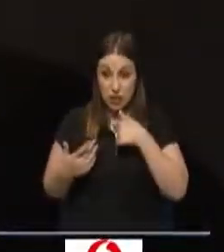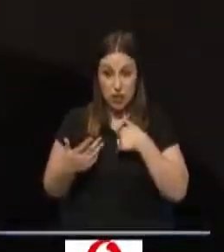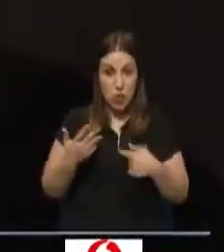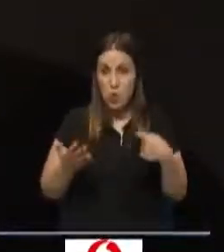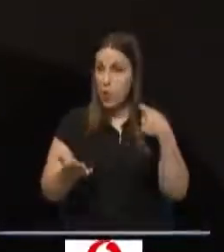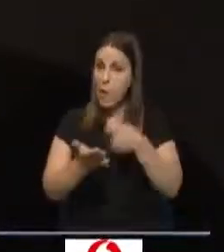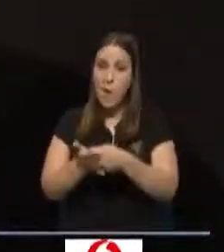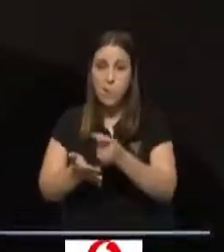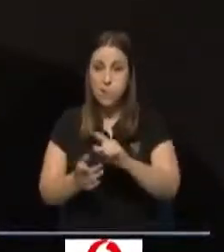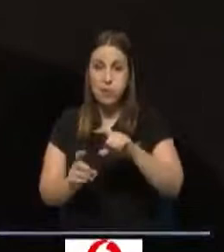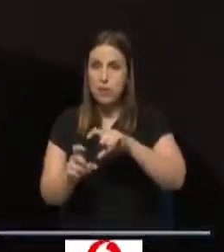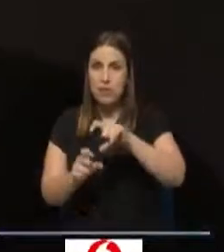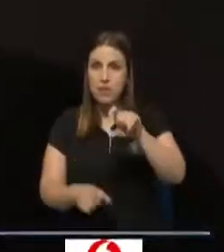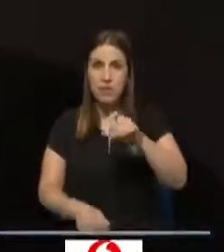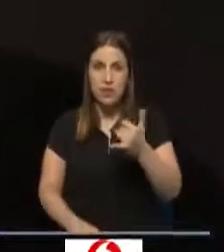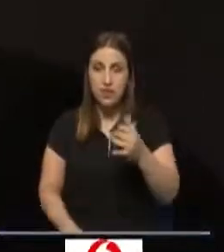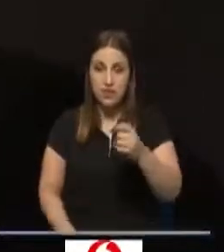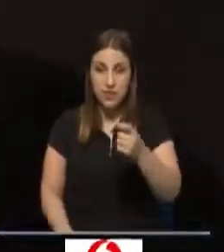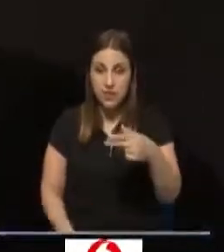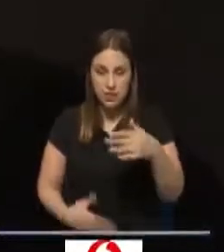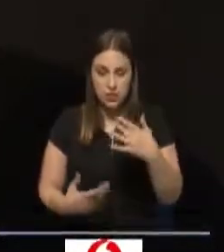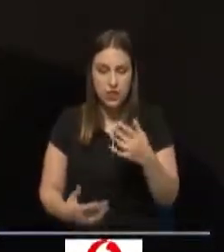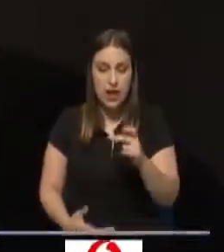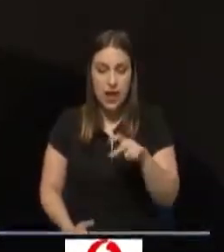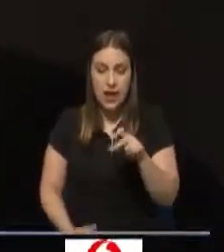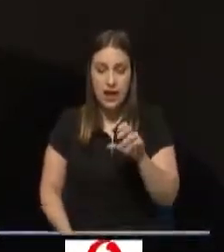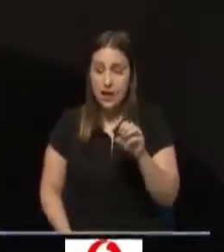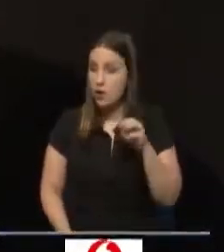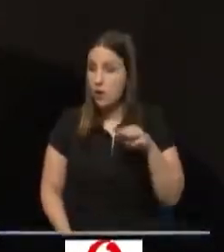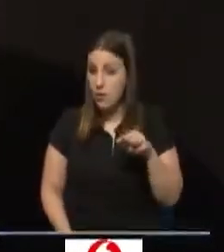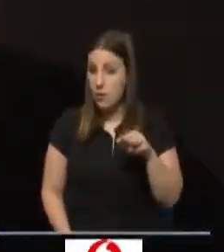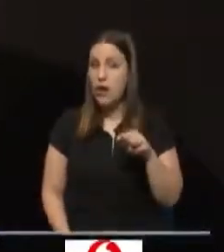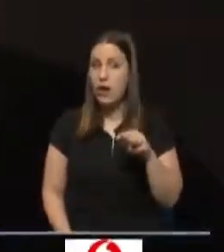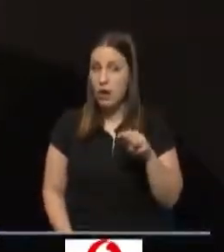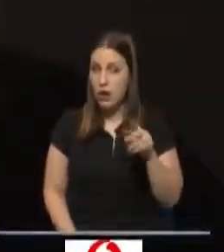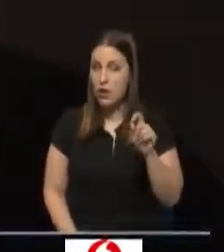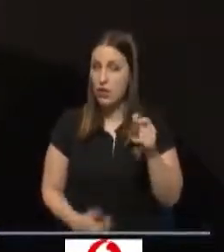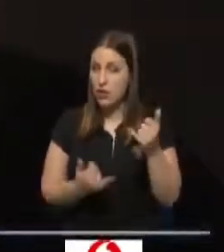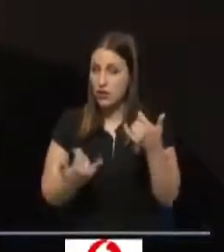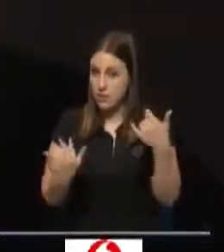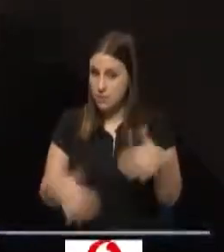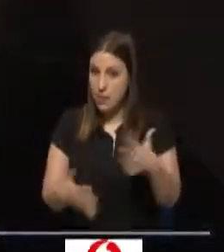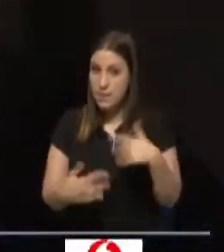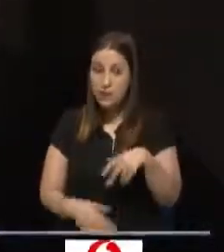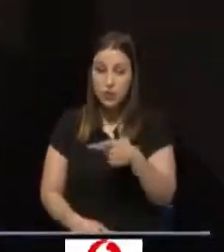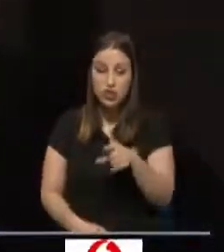yet. So if you have to pay a 20 euro invoice,